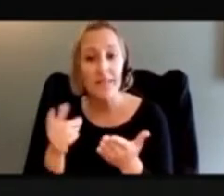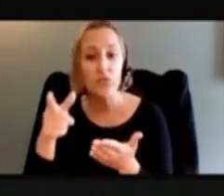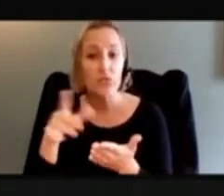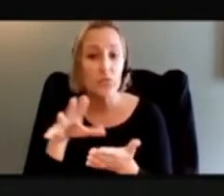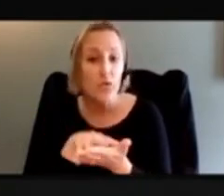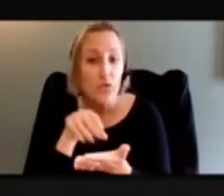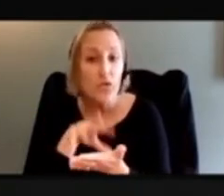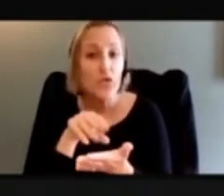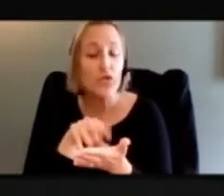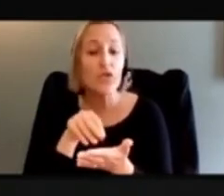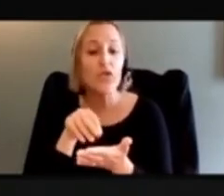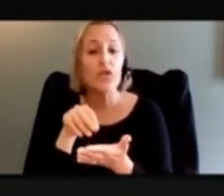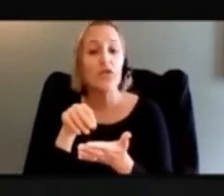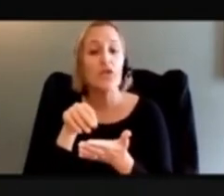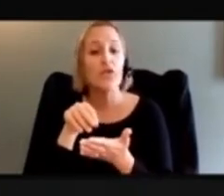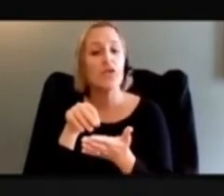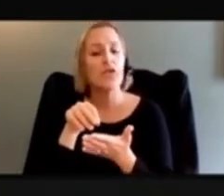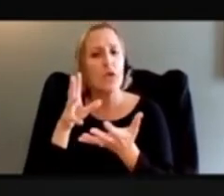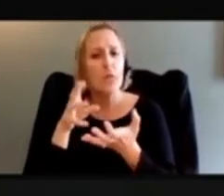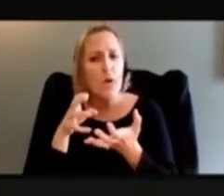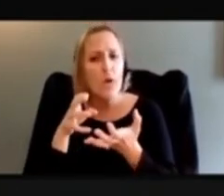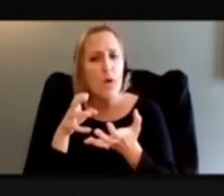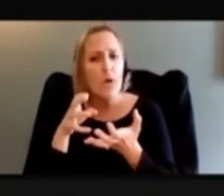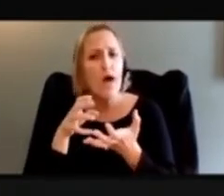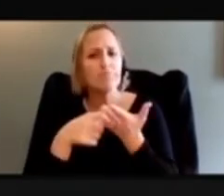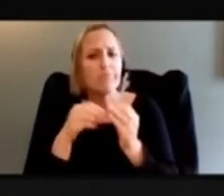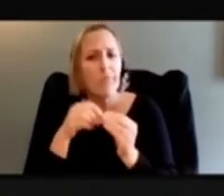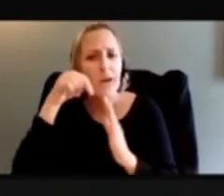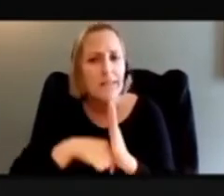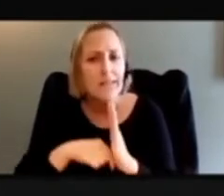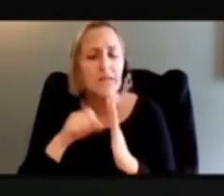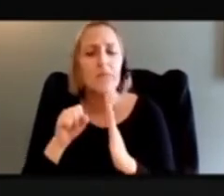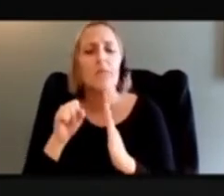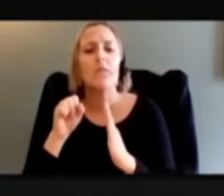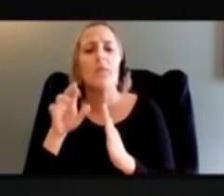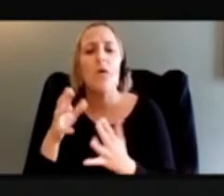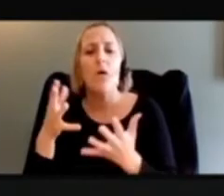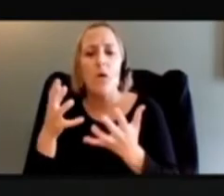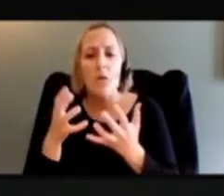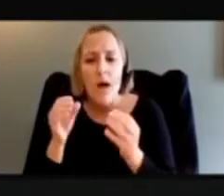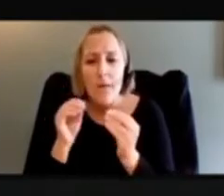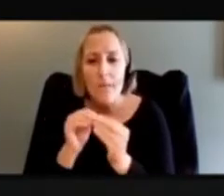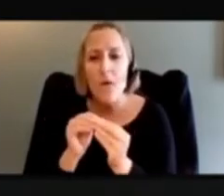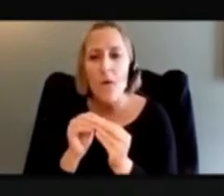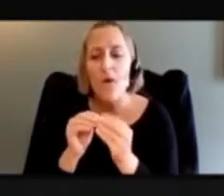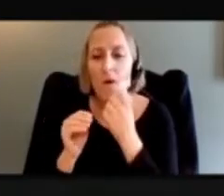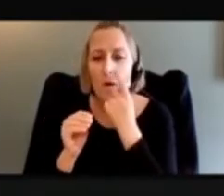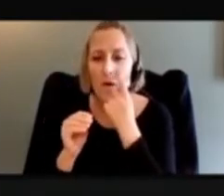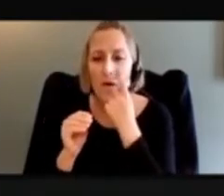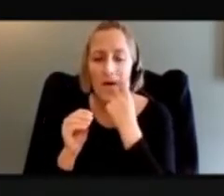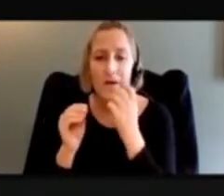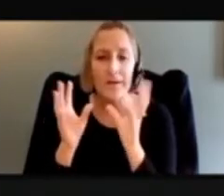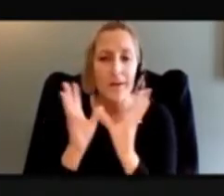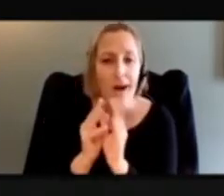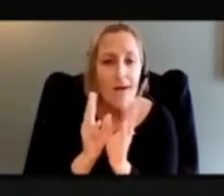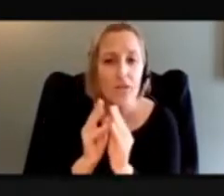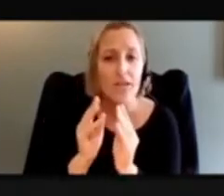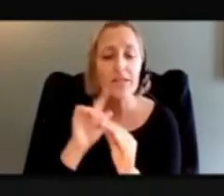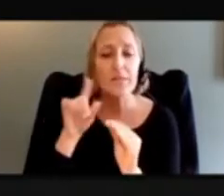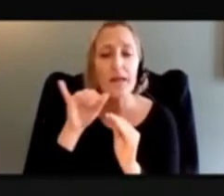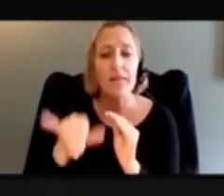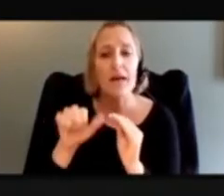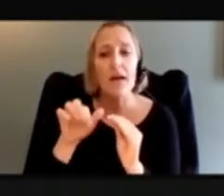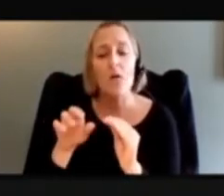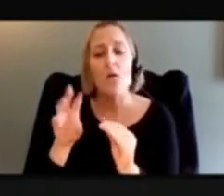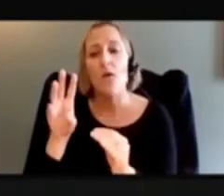like to discuss more, that you would like some additional coverage or maybe a webinar on or